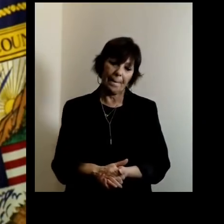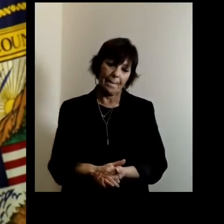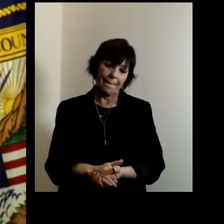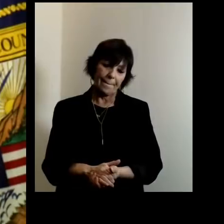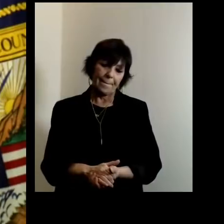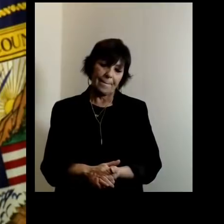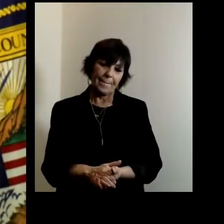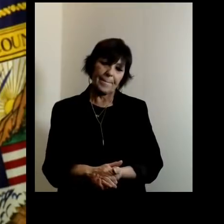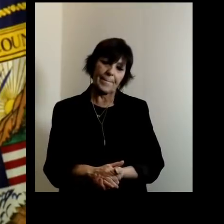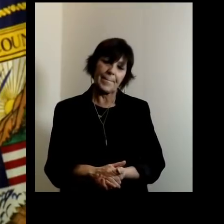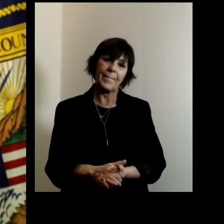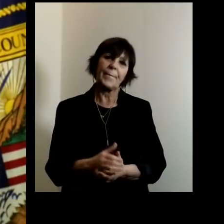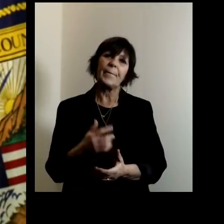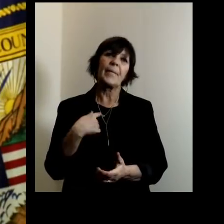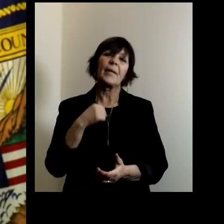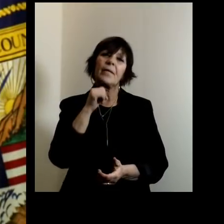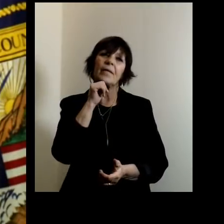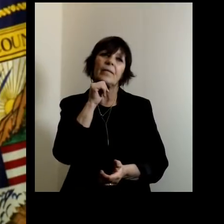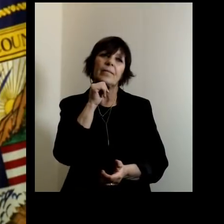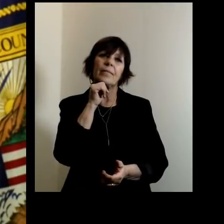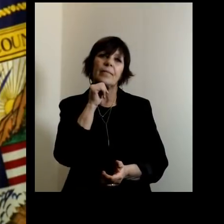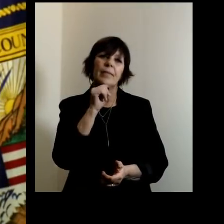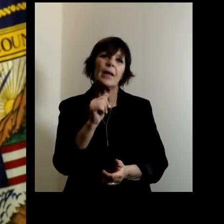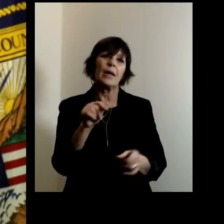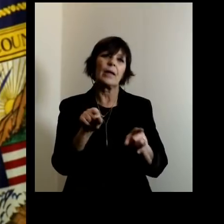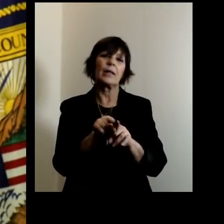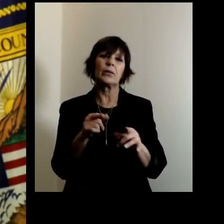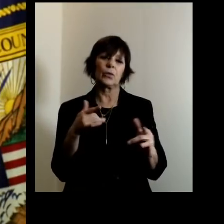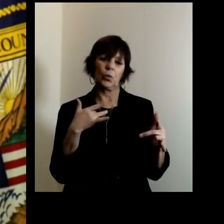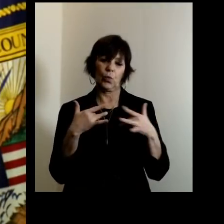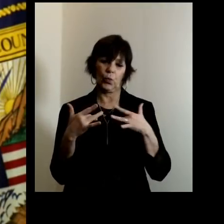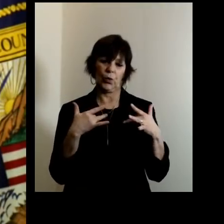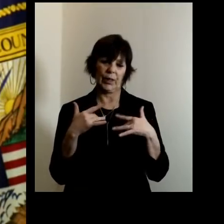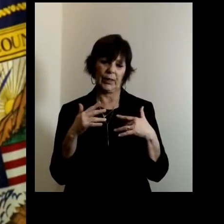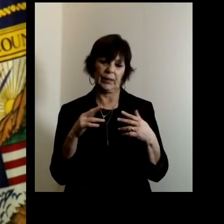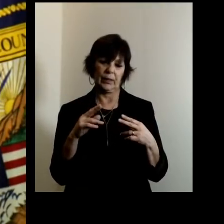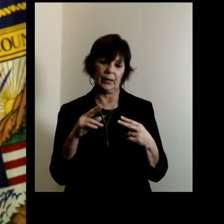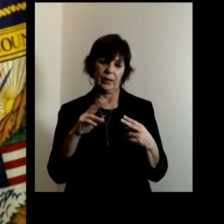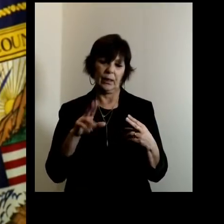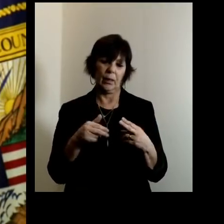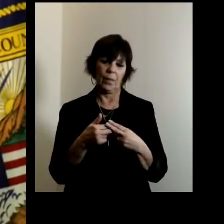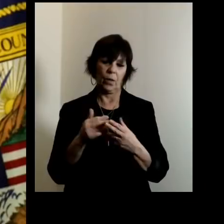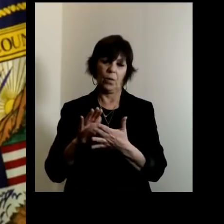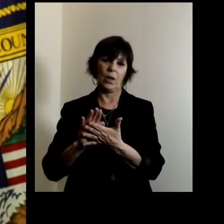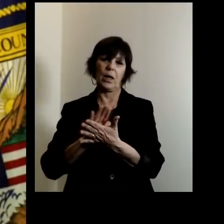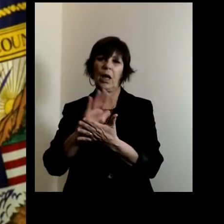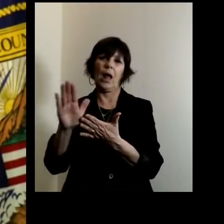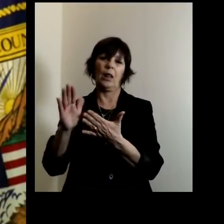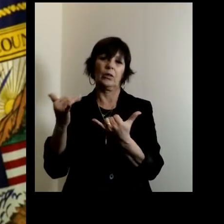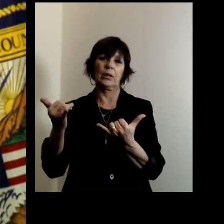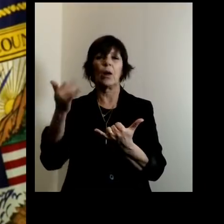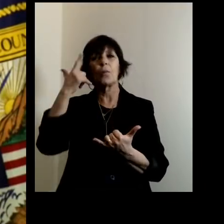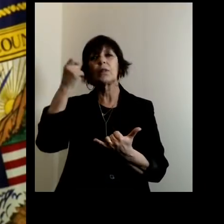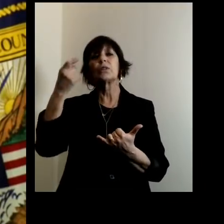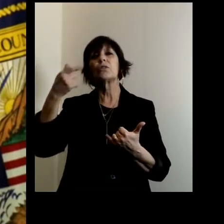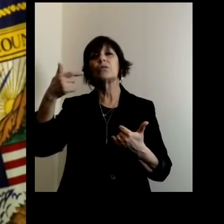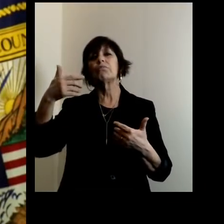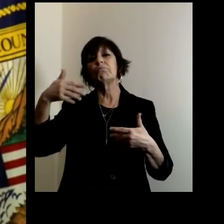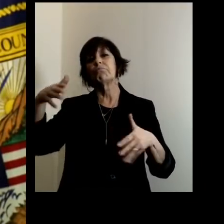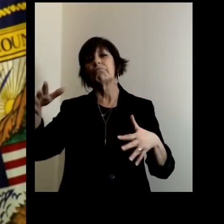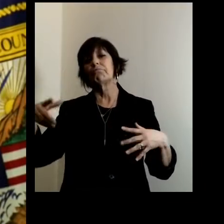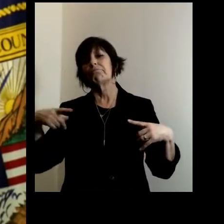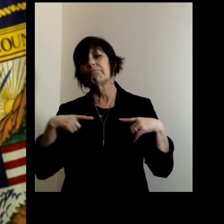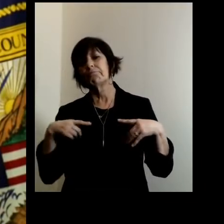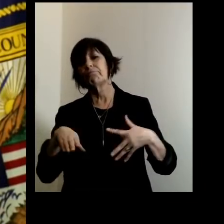speak. I'm not as worried with regards to colleges now because they're going to be out, but we are still